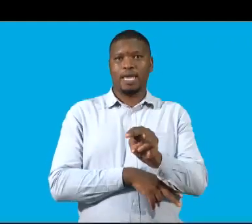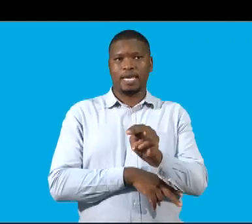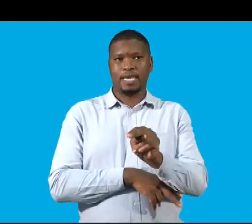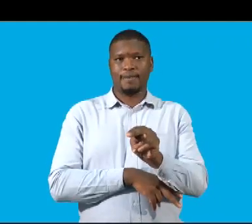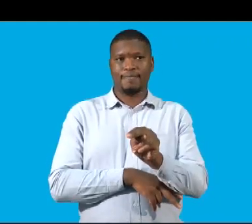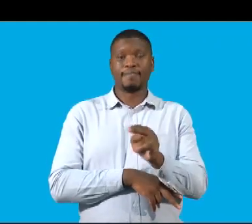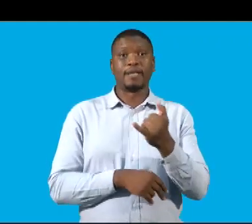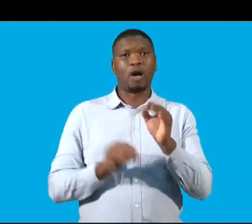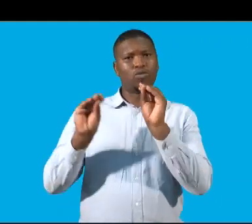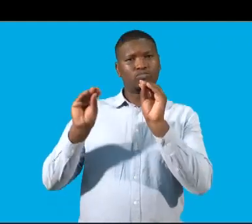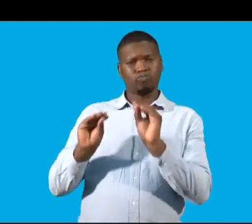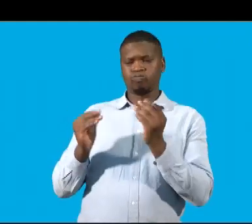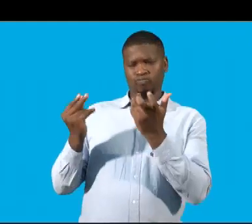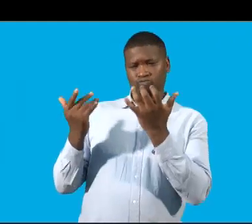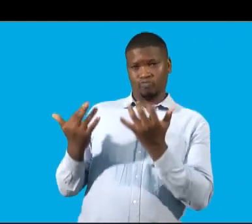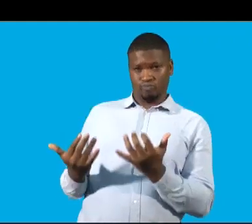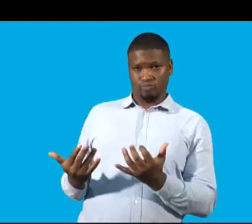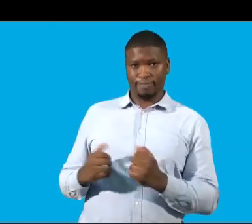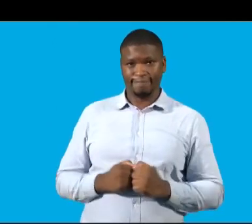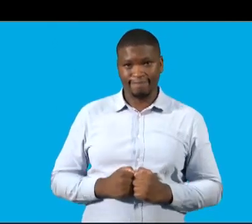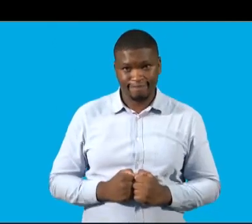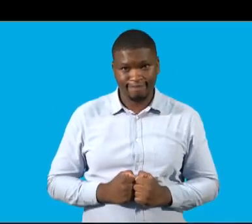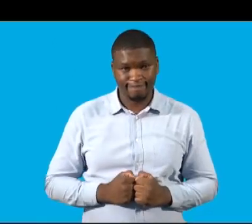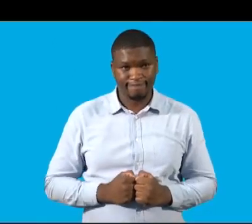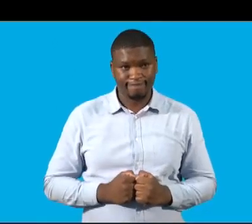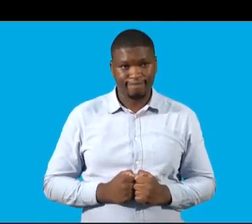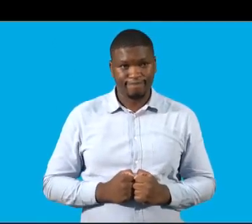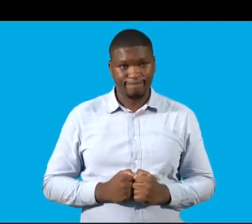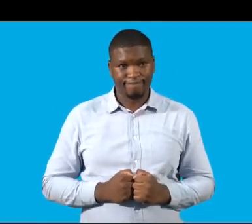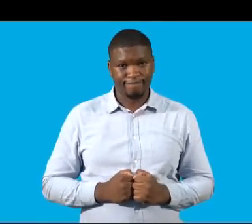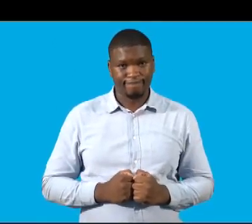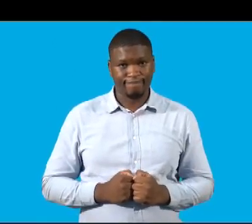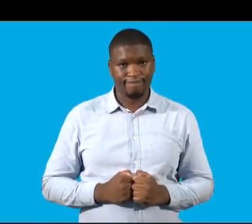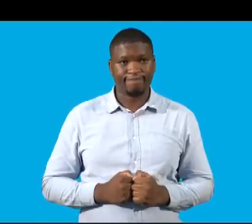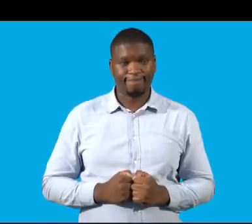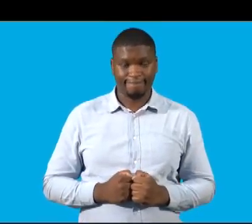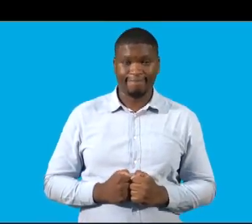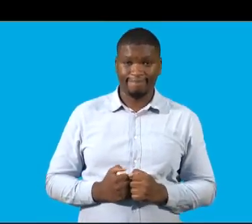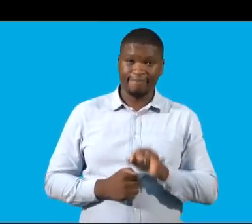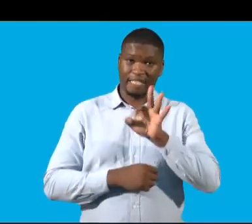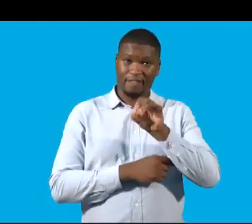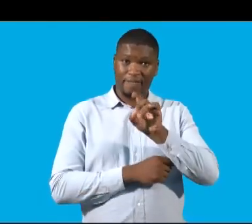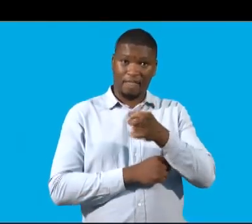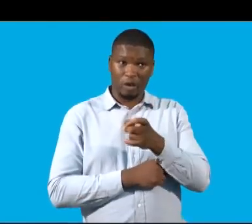for N. When we substitute all of those values, the future value is